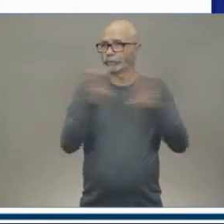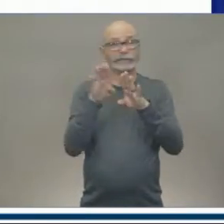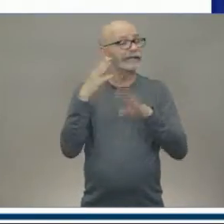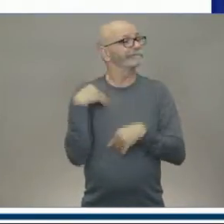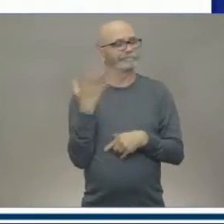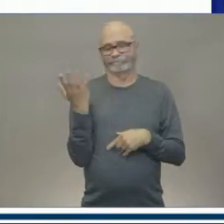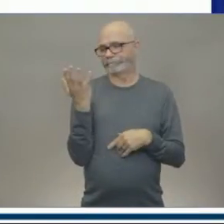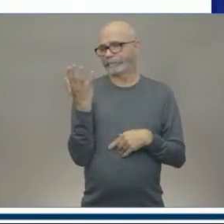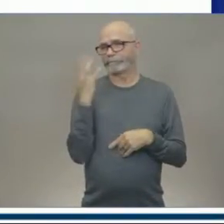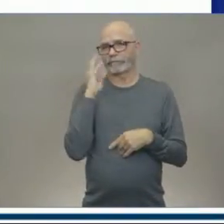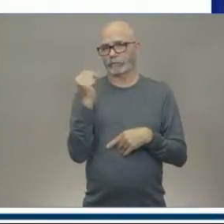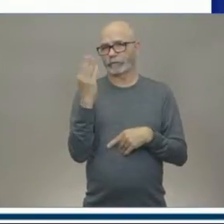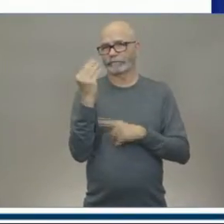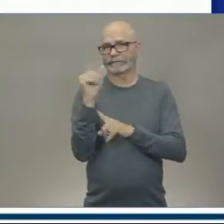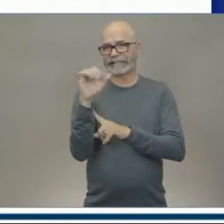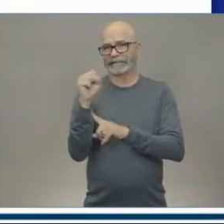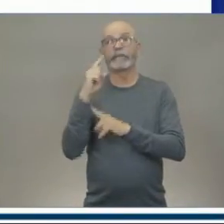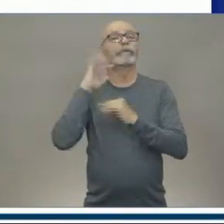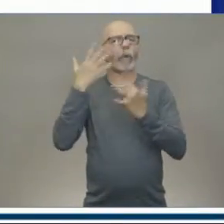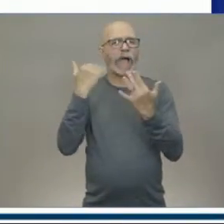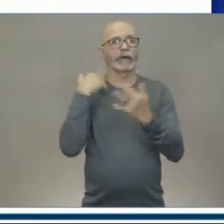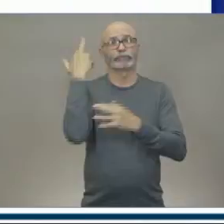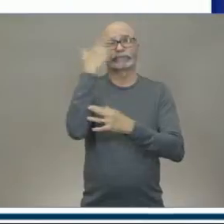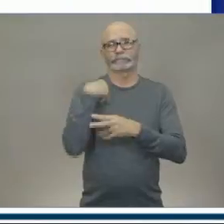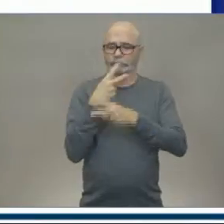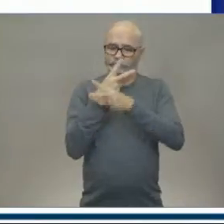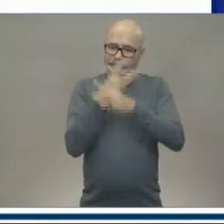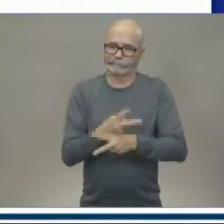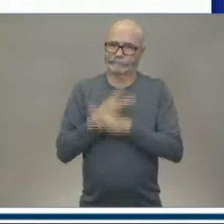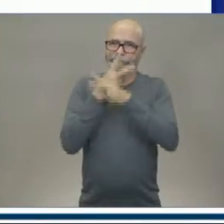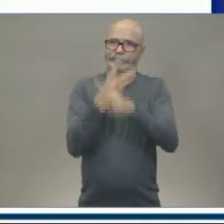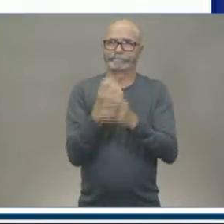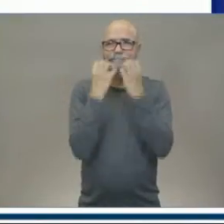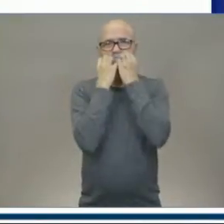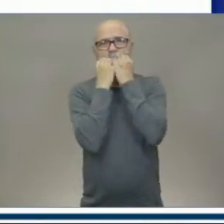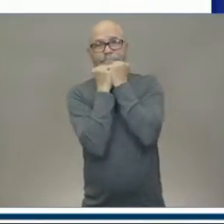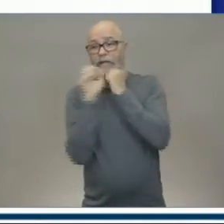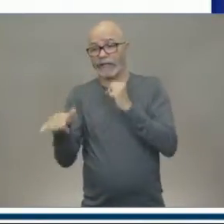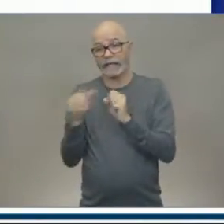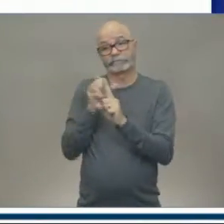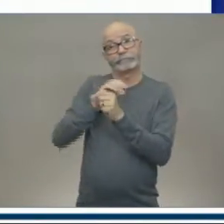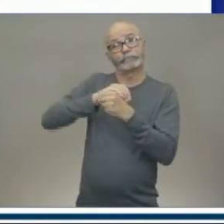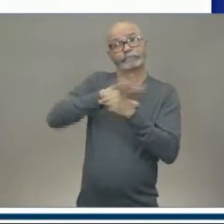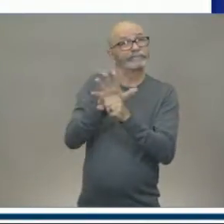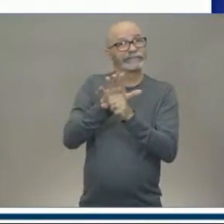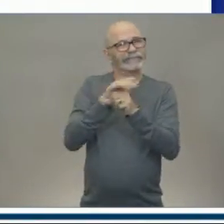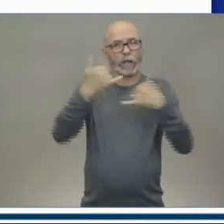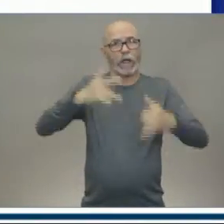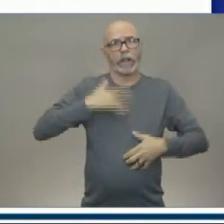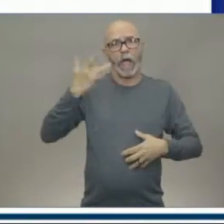measure, but the reality is we have COVID in these 2 schools and in the surrounding communities.